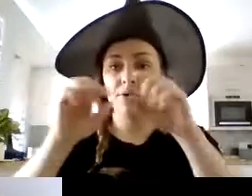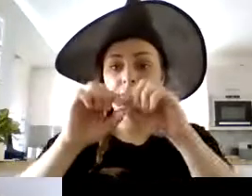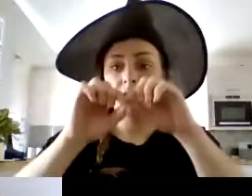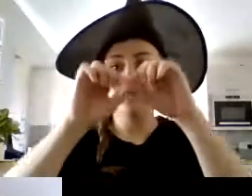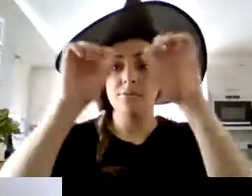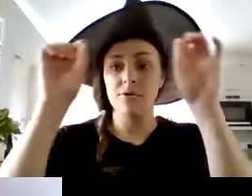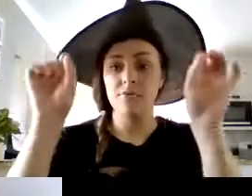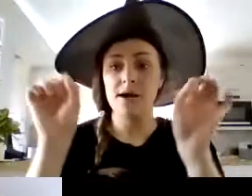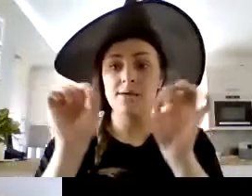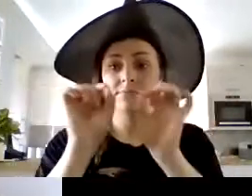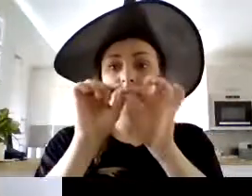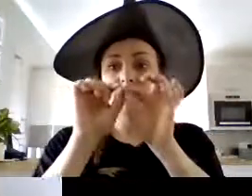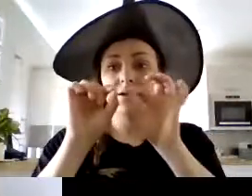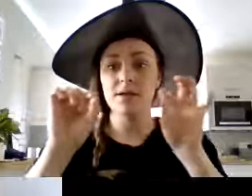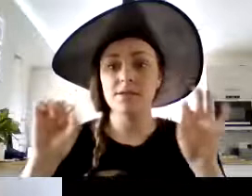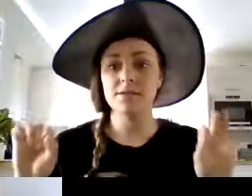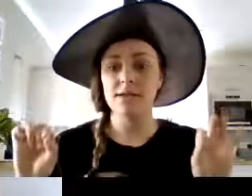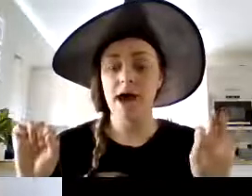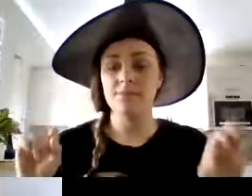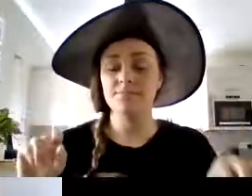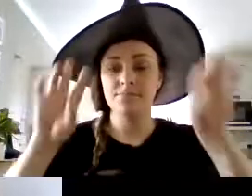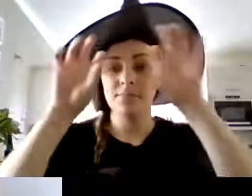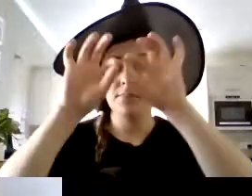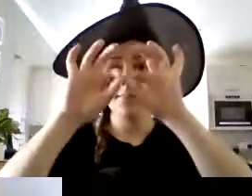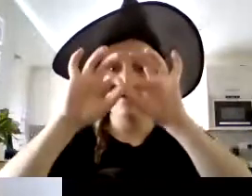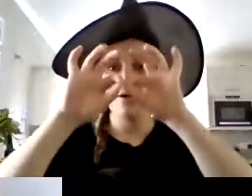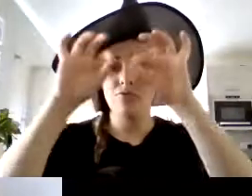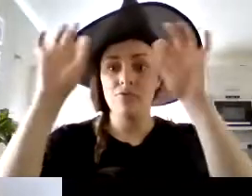Remember bow? Around and down.